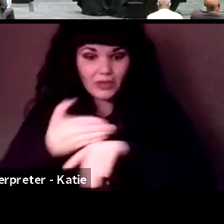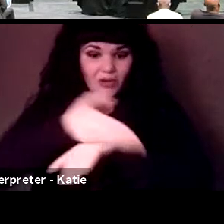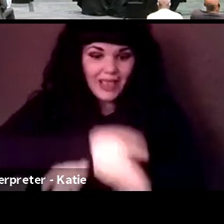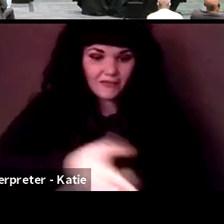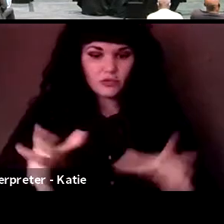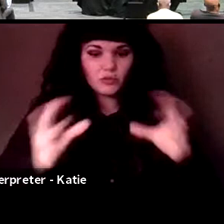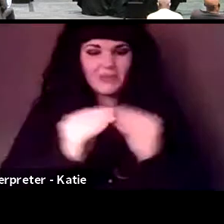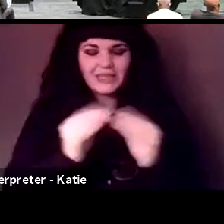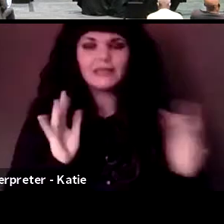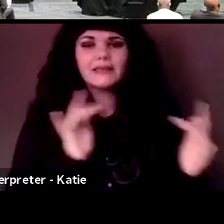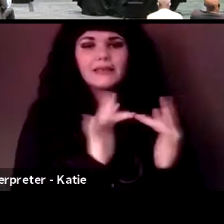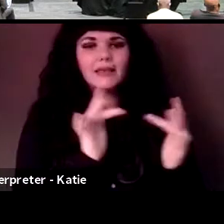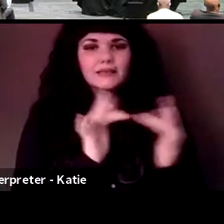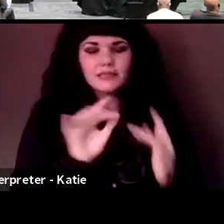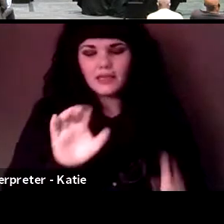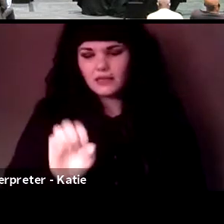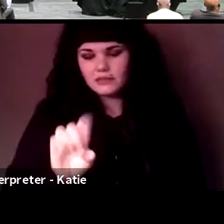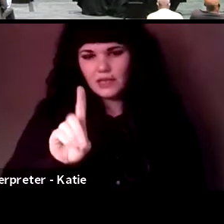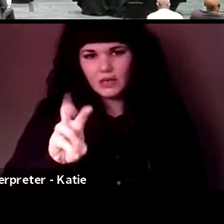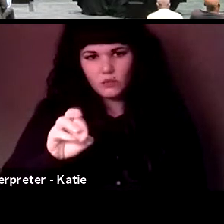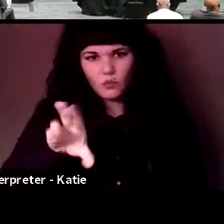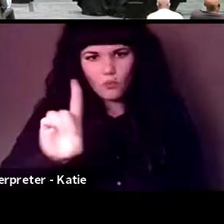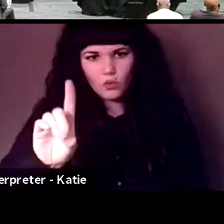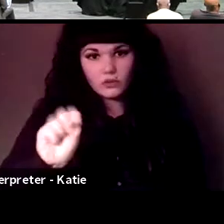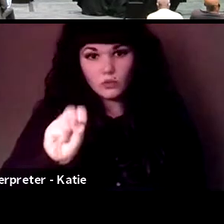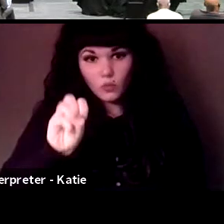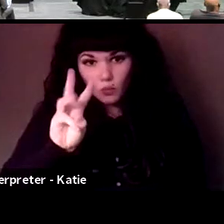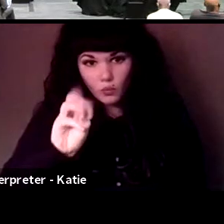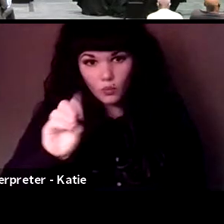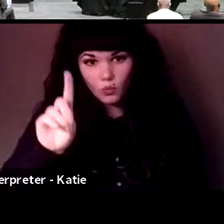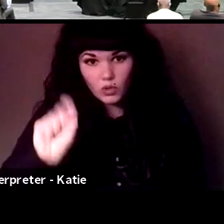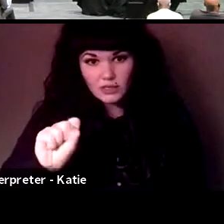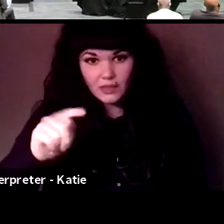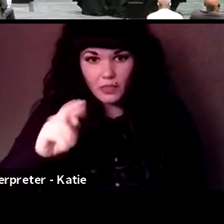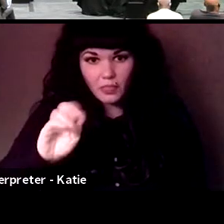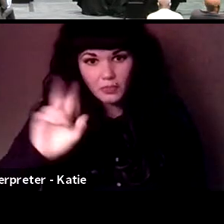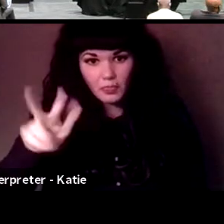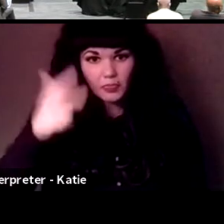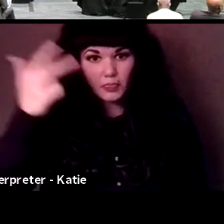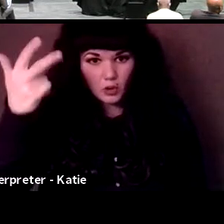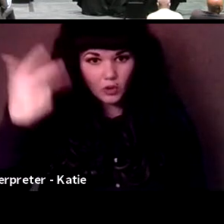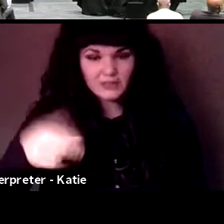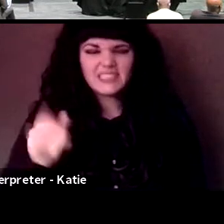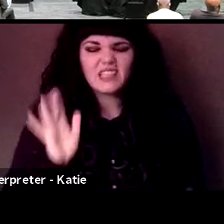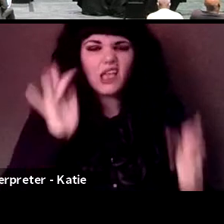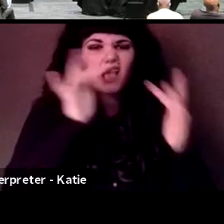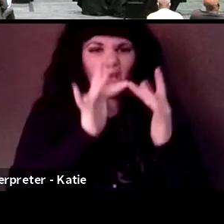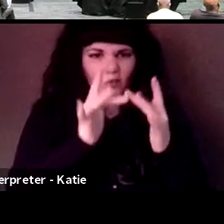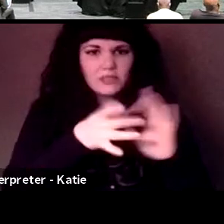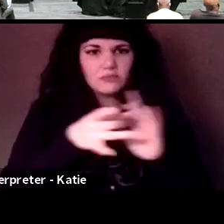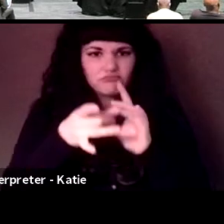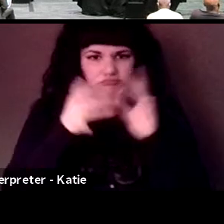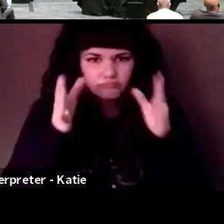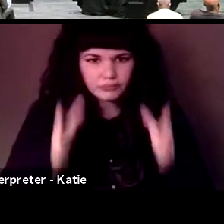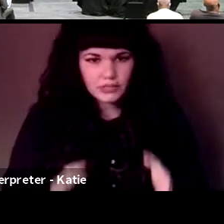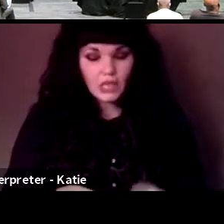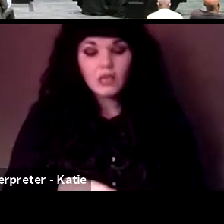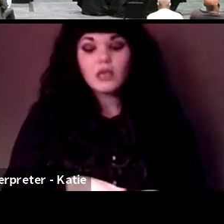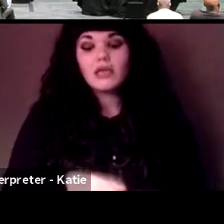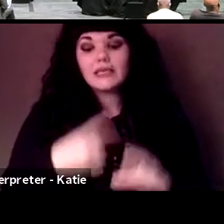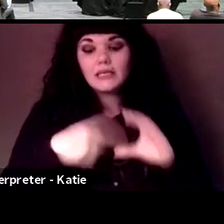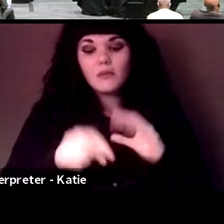our Communications and Outreach Director for the Commission. He can be contacted at